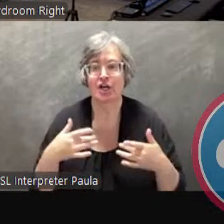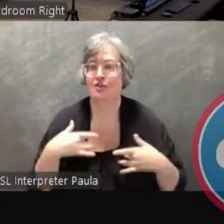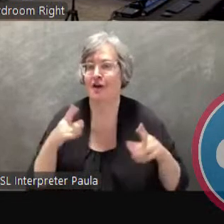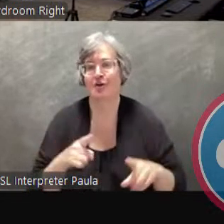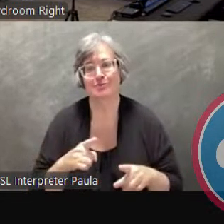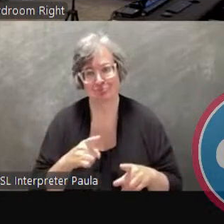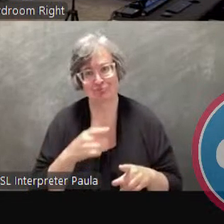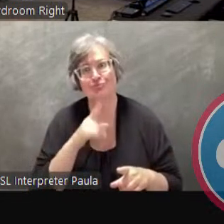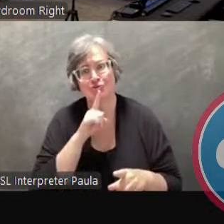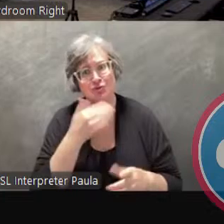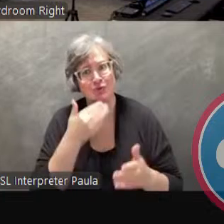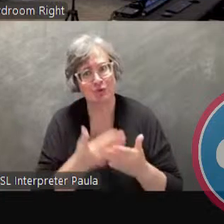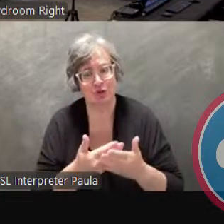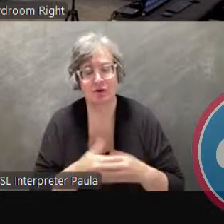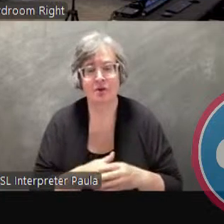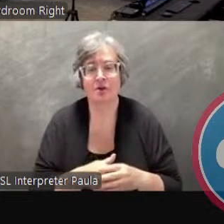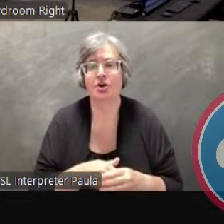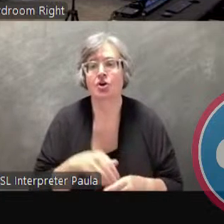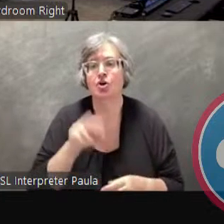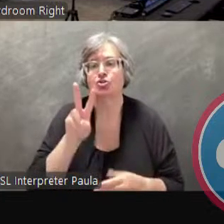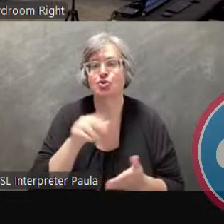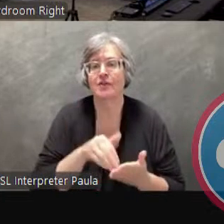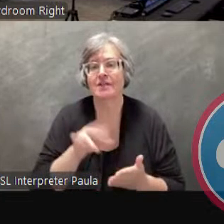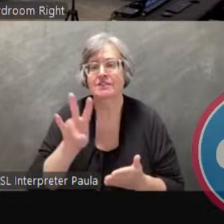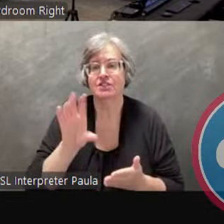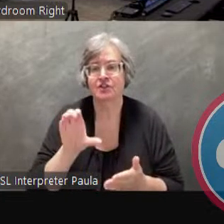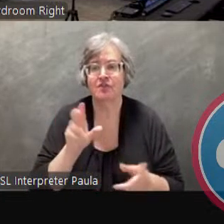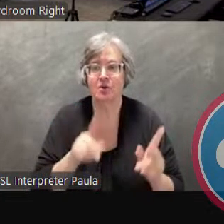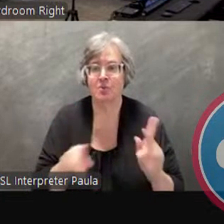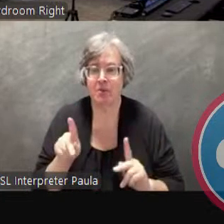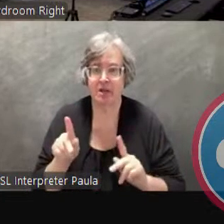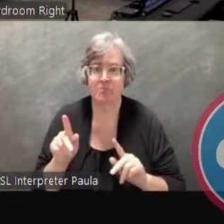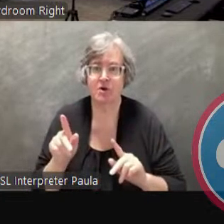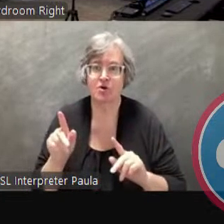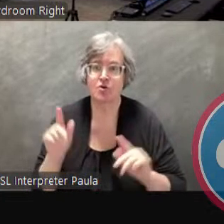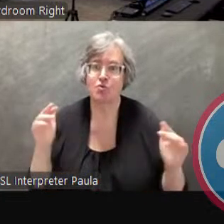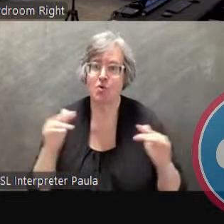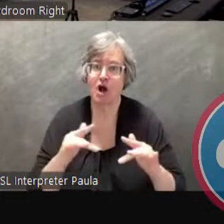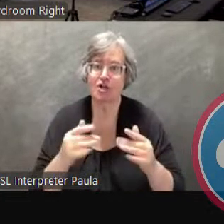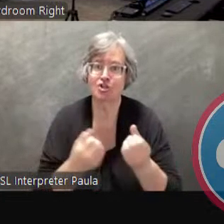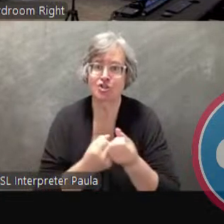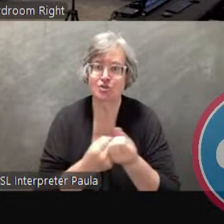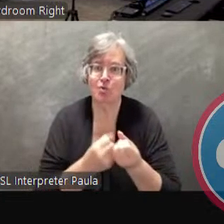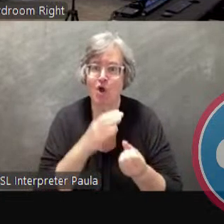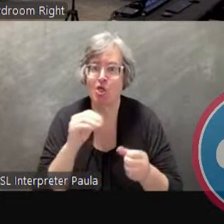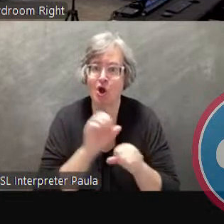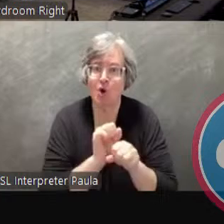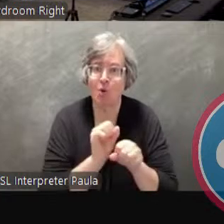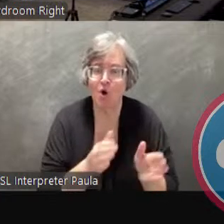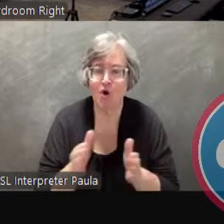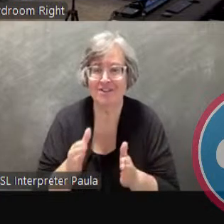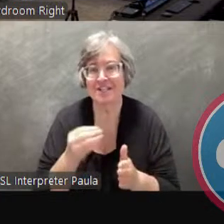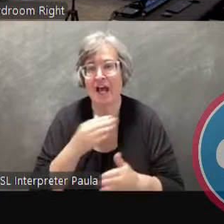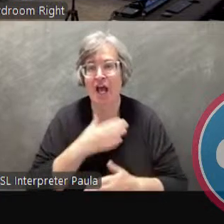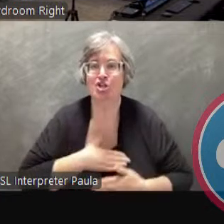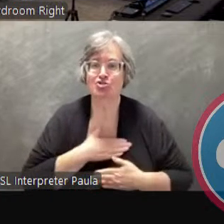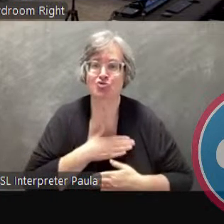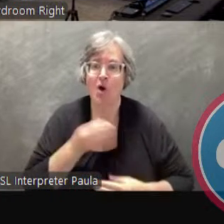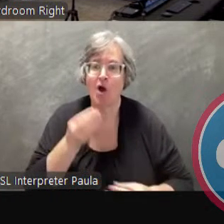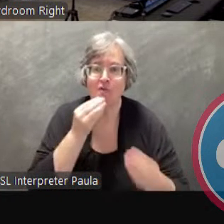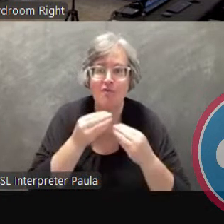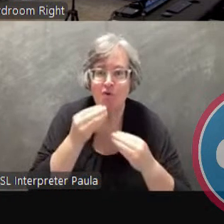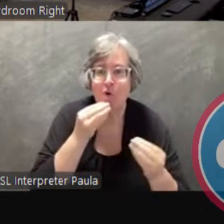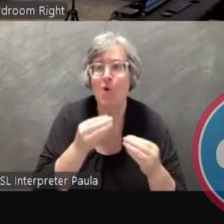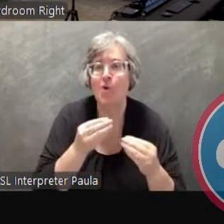disappoint. More than 2,700 employees came out to support their competing coworkers and to enjoy the food,